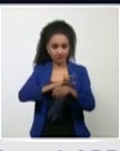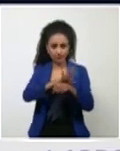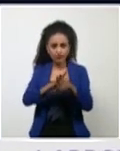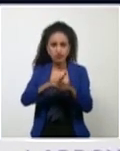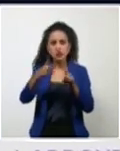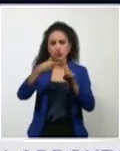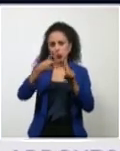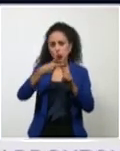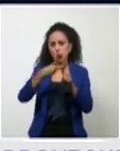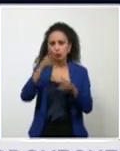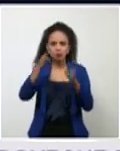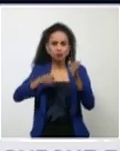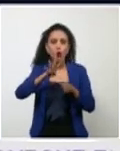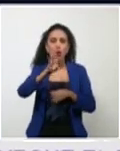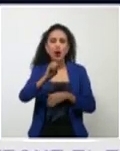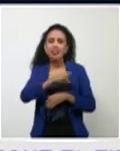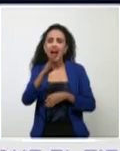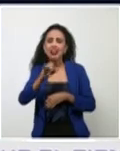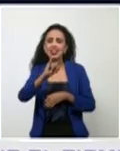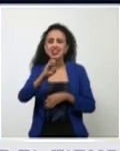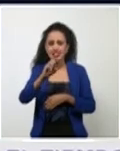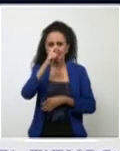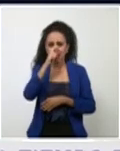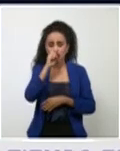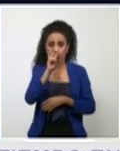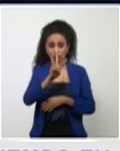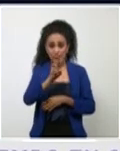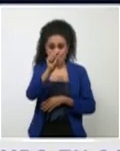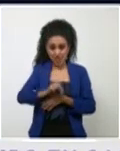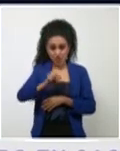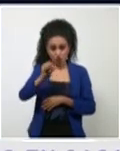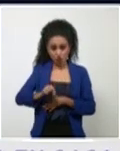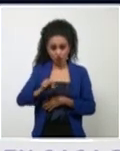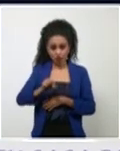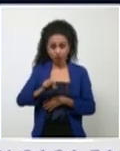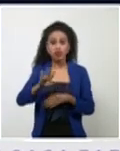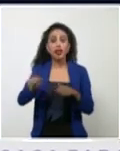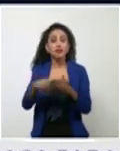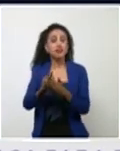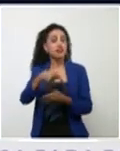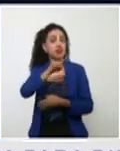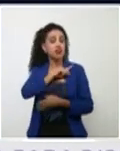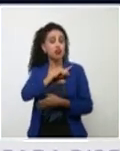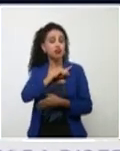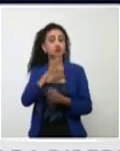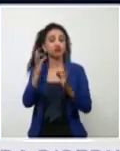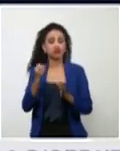group of 40 to 60 years old with 3 cases.